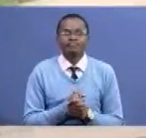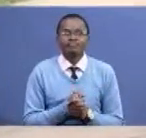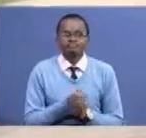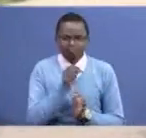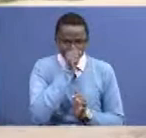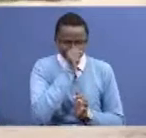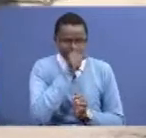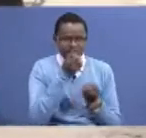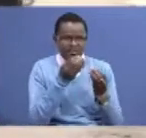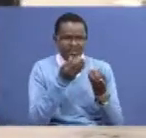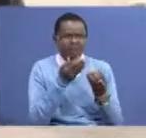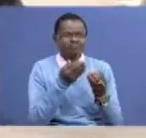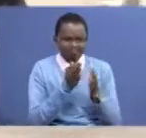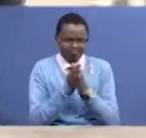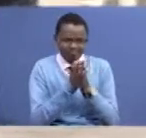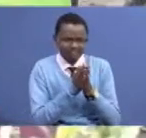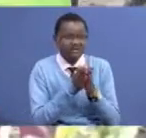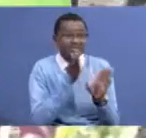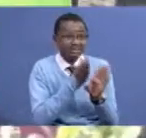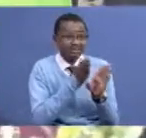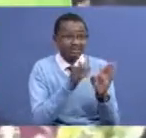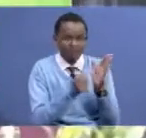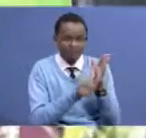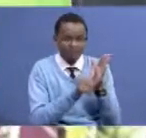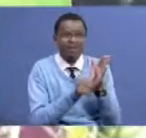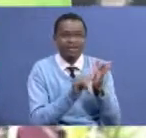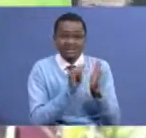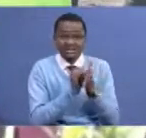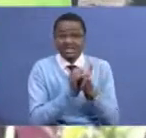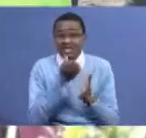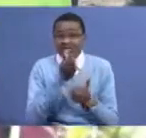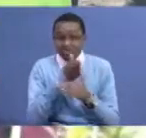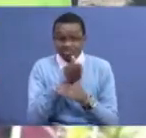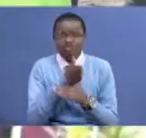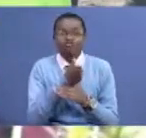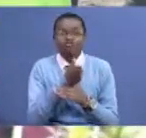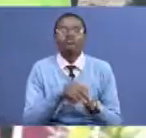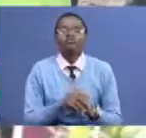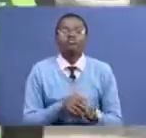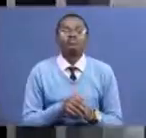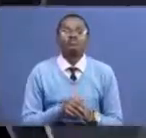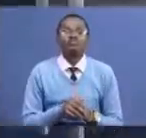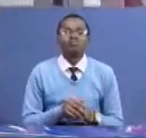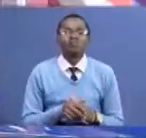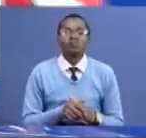Street children mania, we highlight the psychological status actively present throughout.